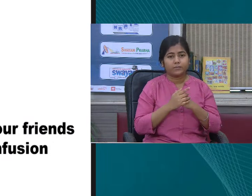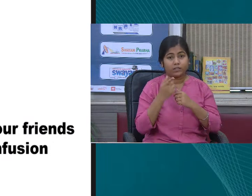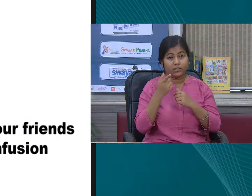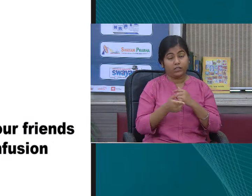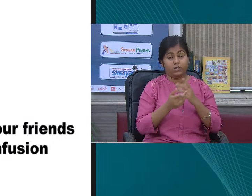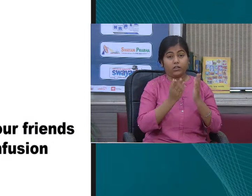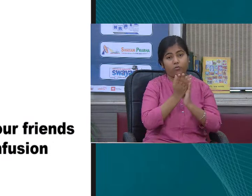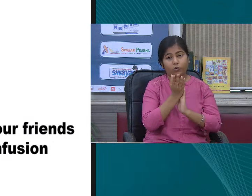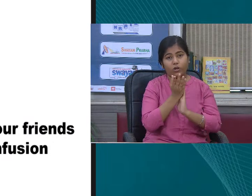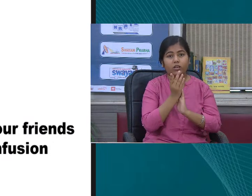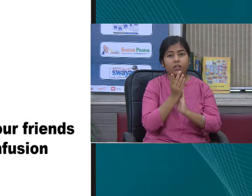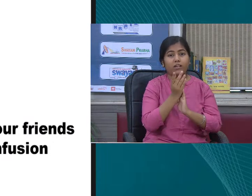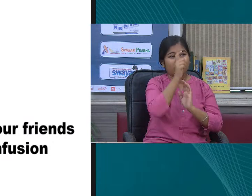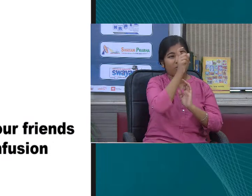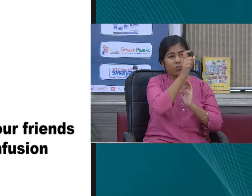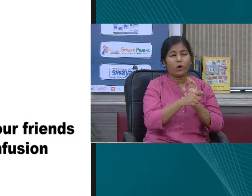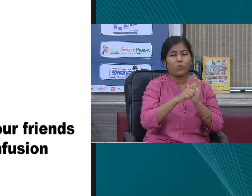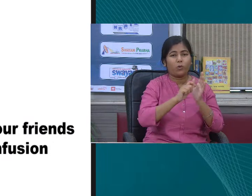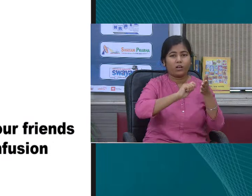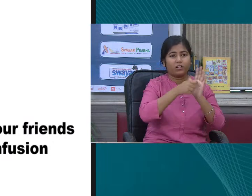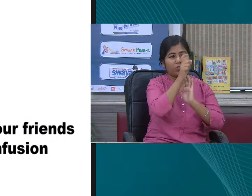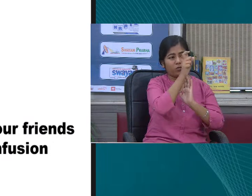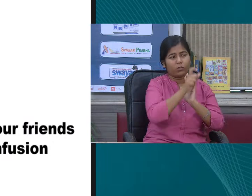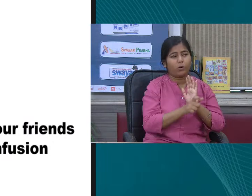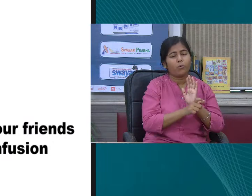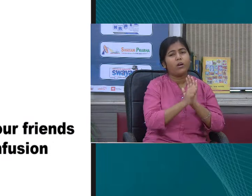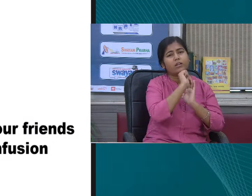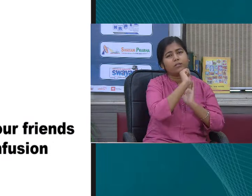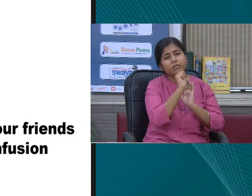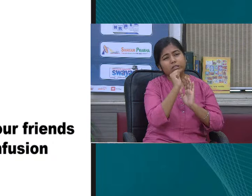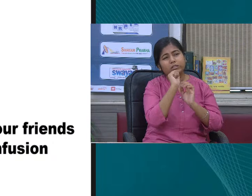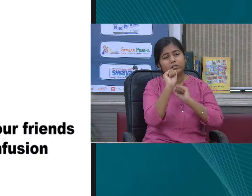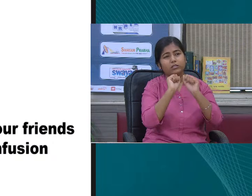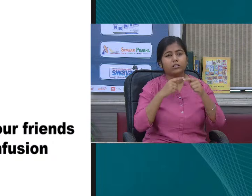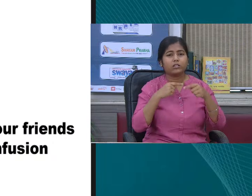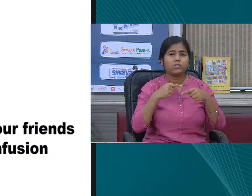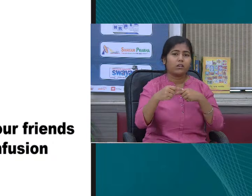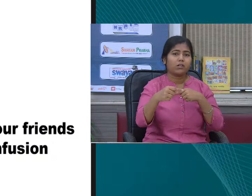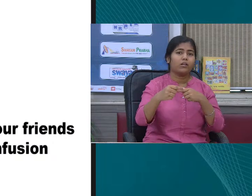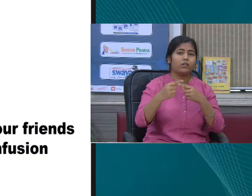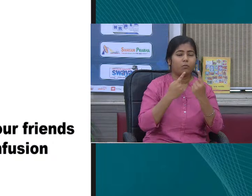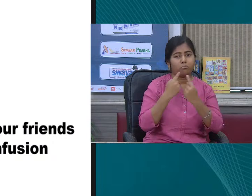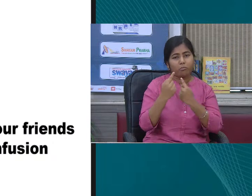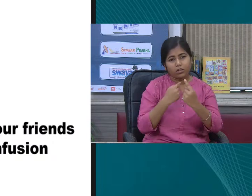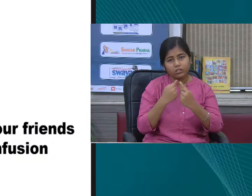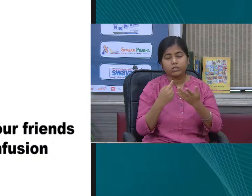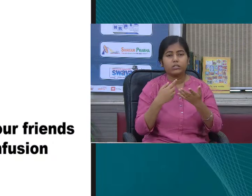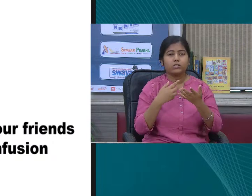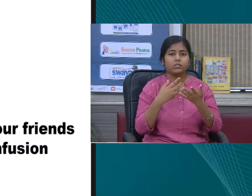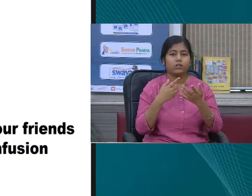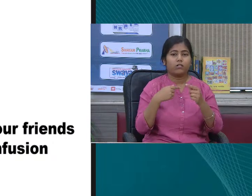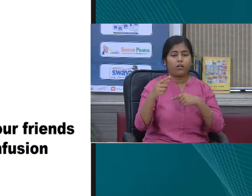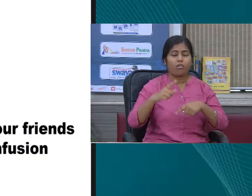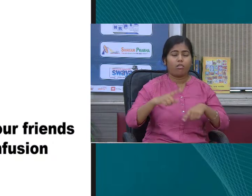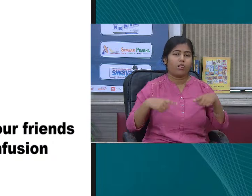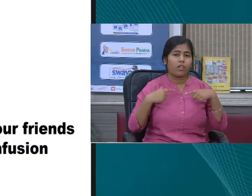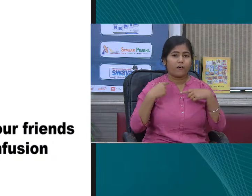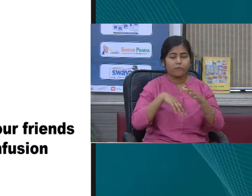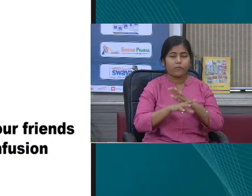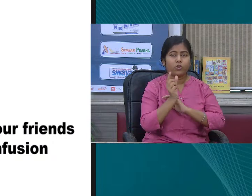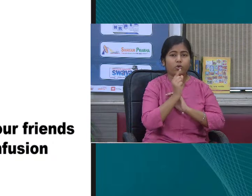these keywords in their day-to-day life, in their daily conversation, and they can